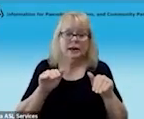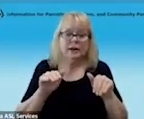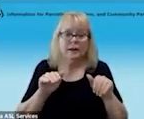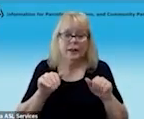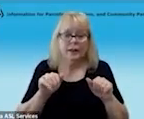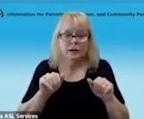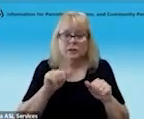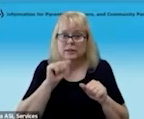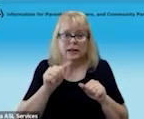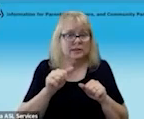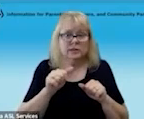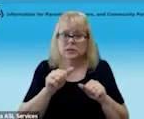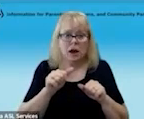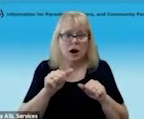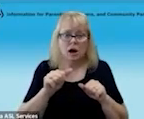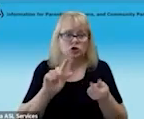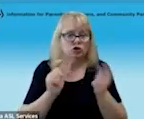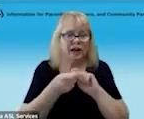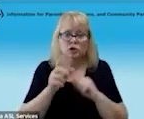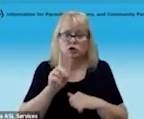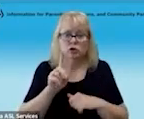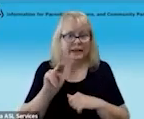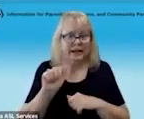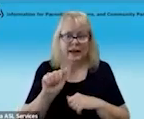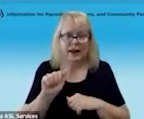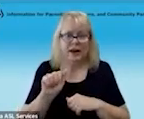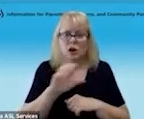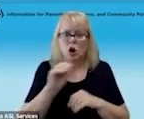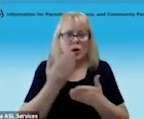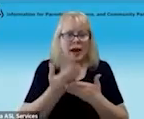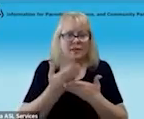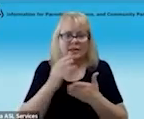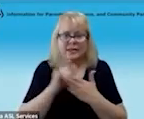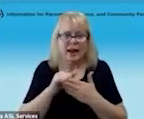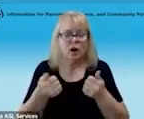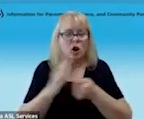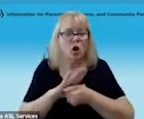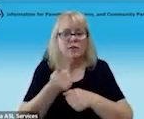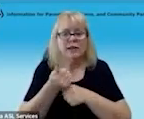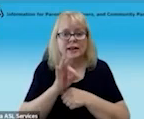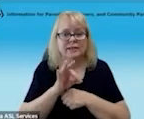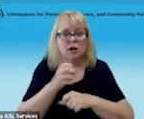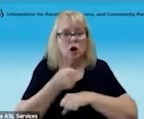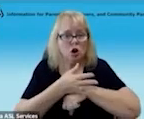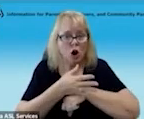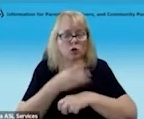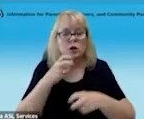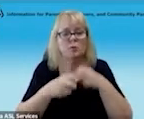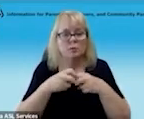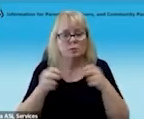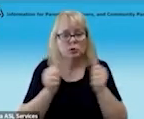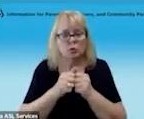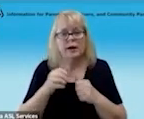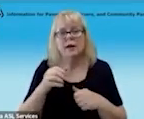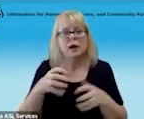most frequently within a few days after vaccination. So just to keep in mind, children cannot get COVID-19 from getting vaccinated.